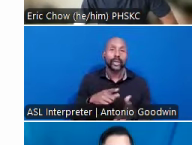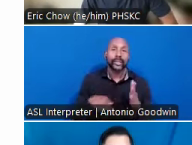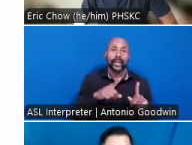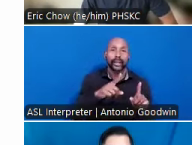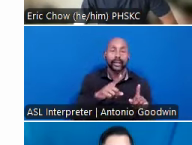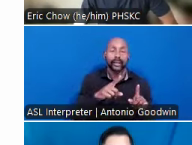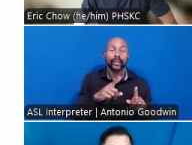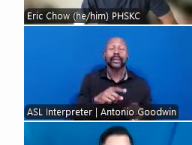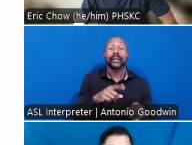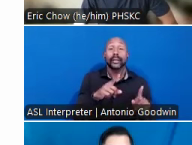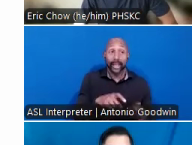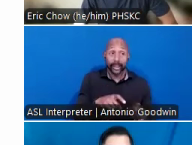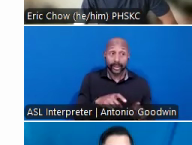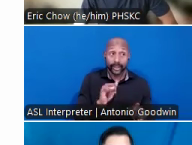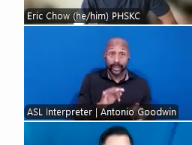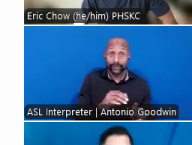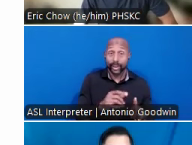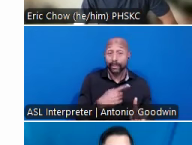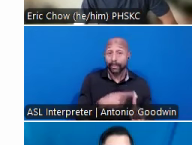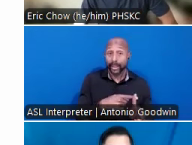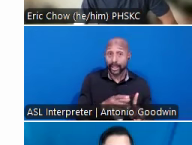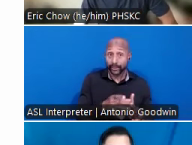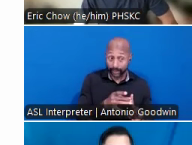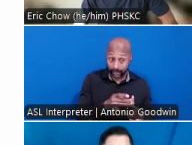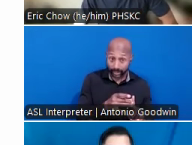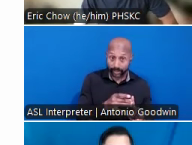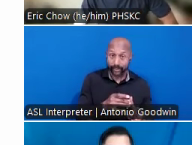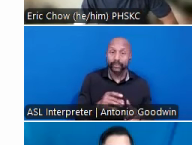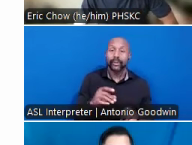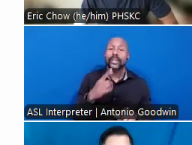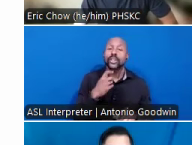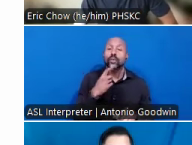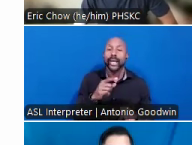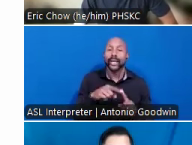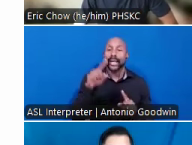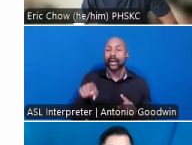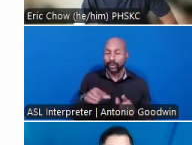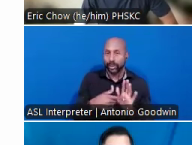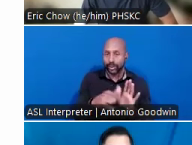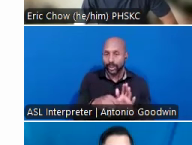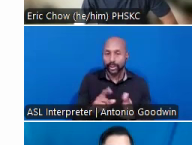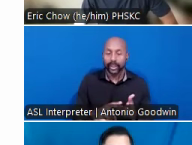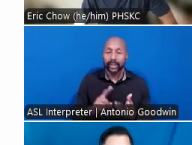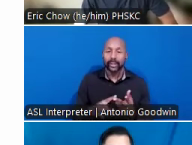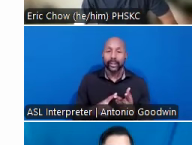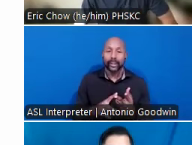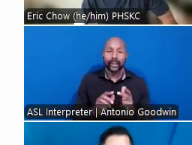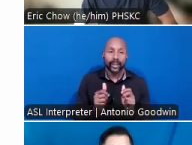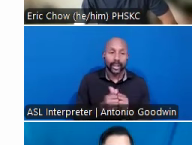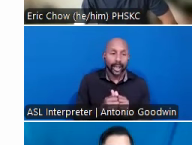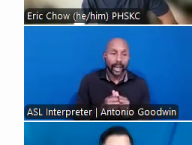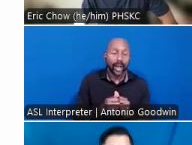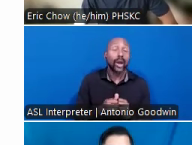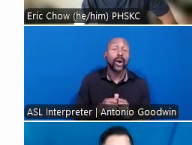and you can see that increase here by the red arrow. And we also saw increases in the wastewater surveillance, and you can see that in